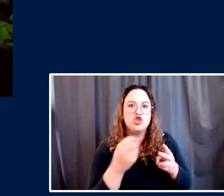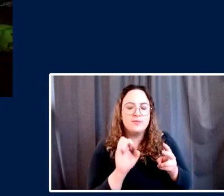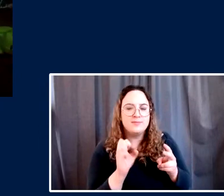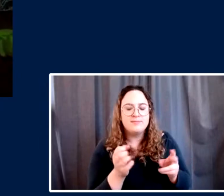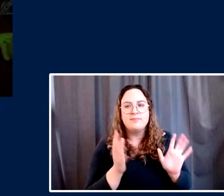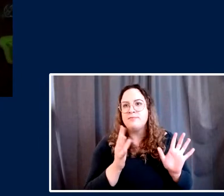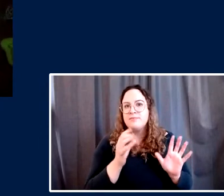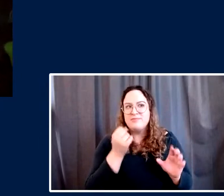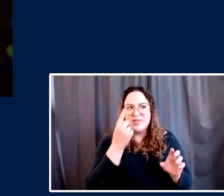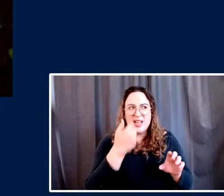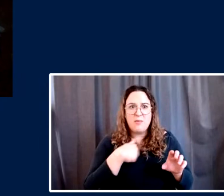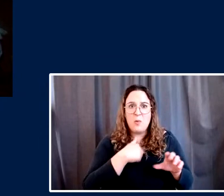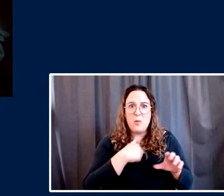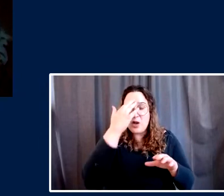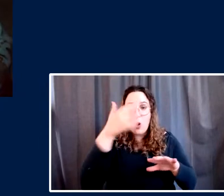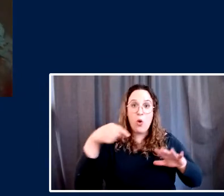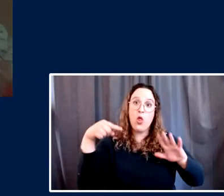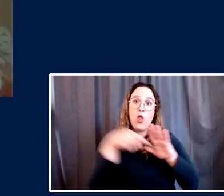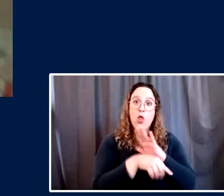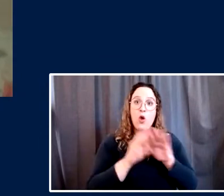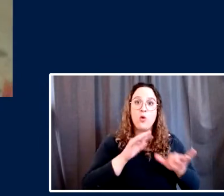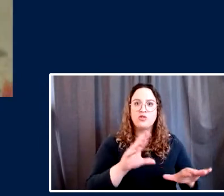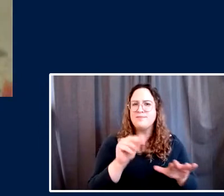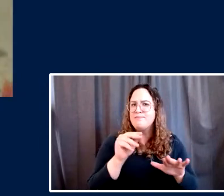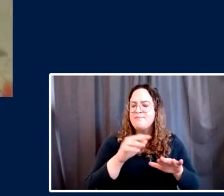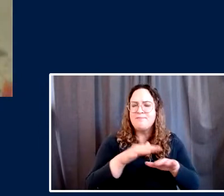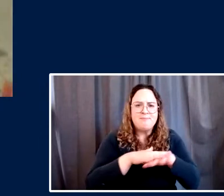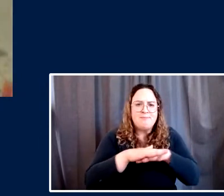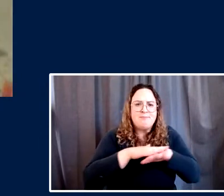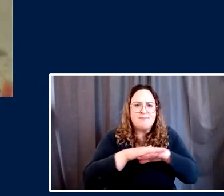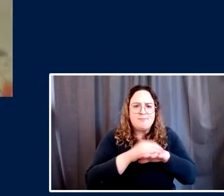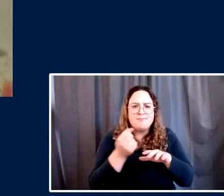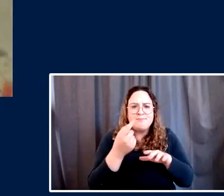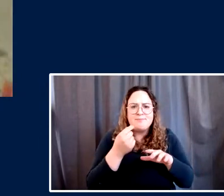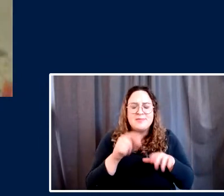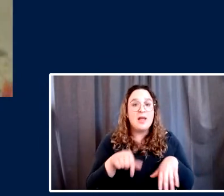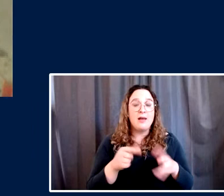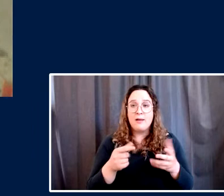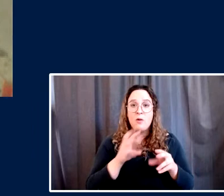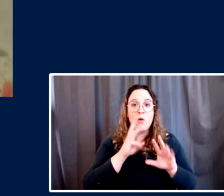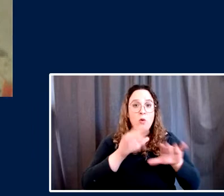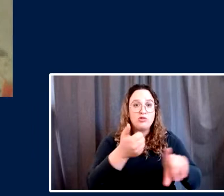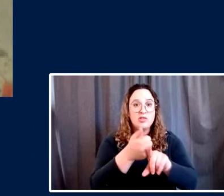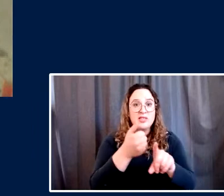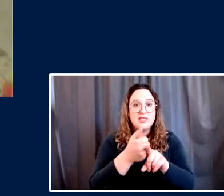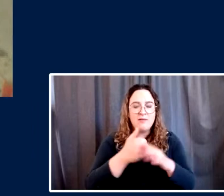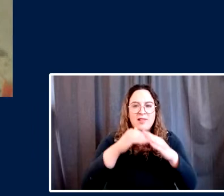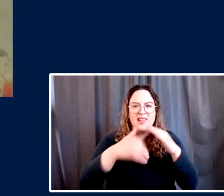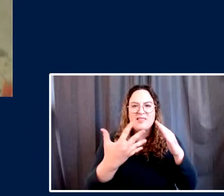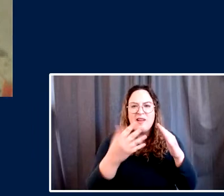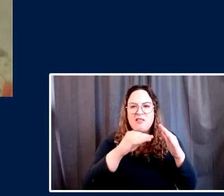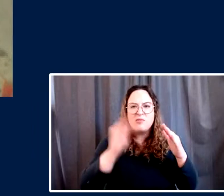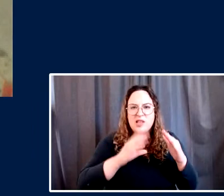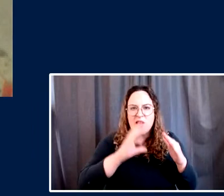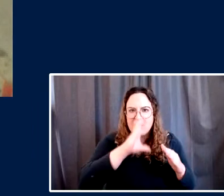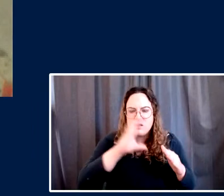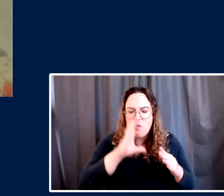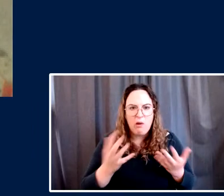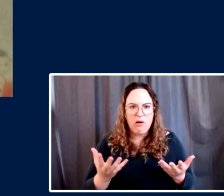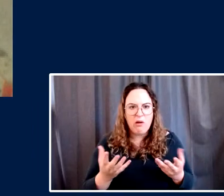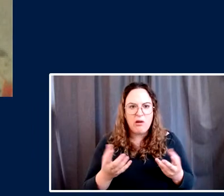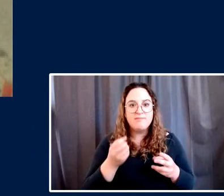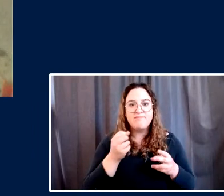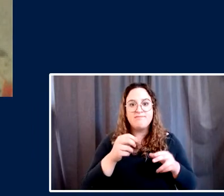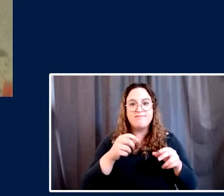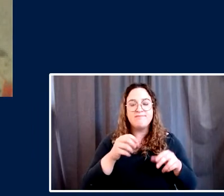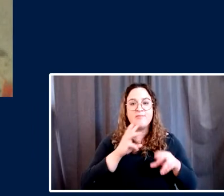to me. Less than 5% of the ocean has been explored. And only about